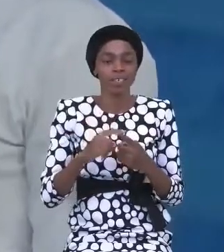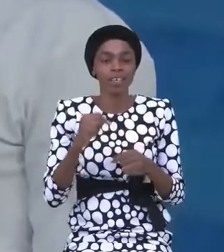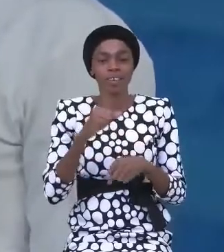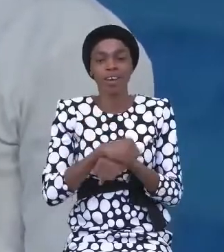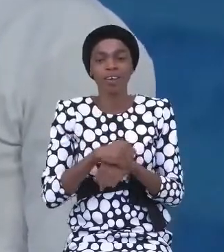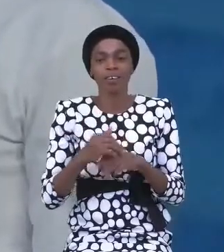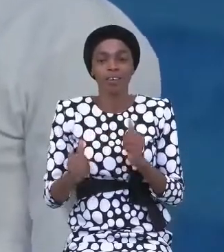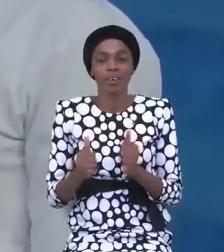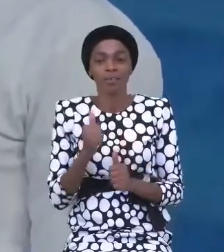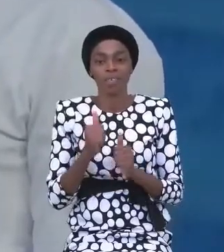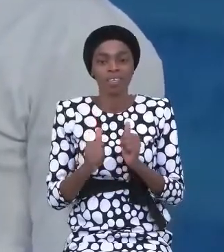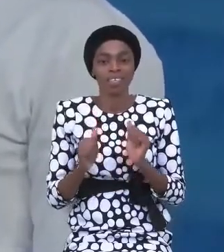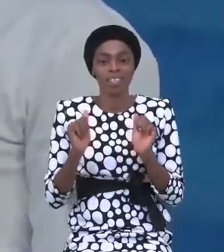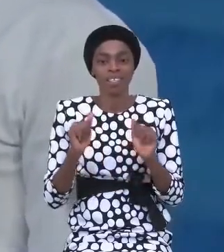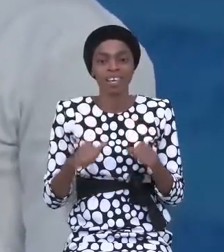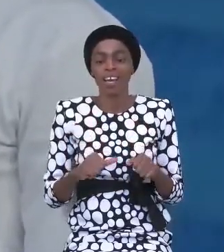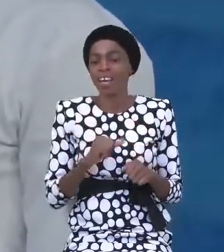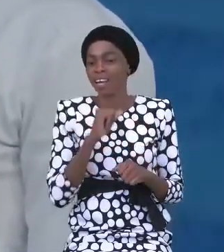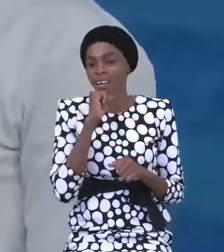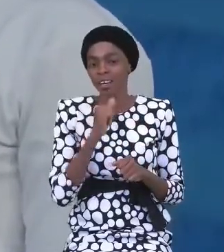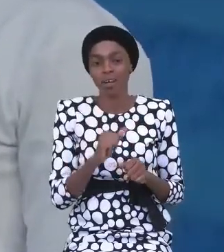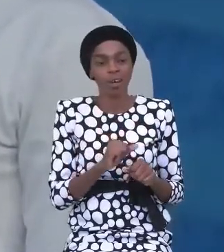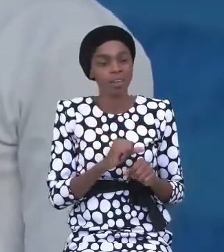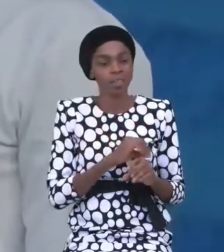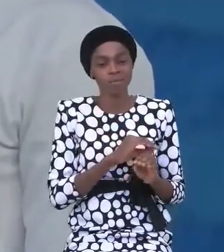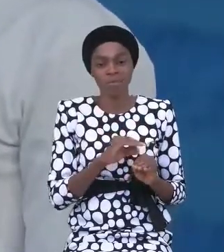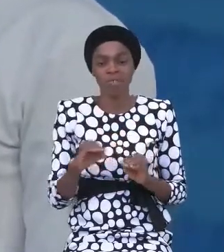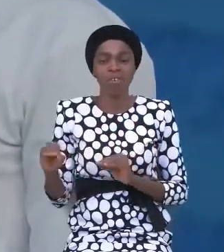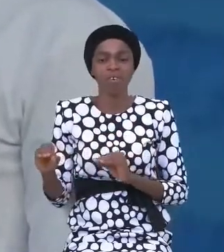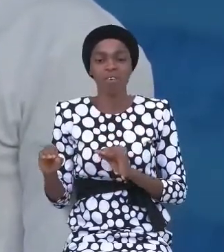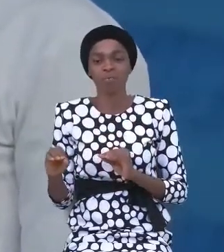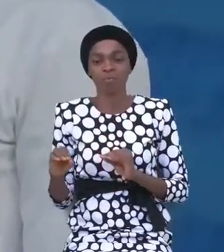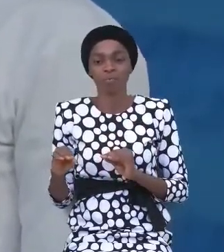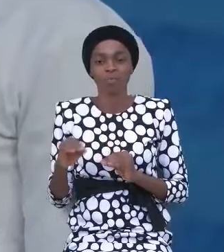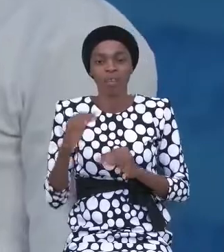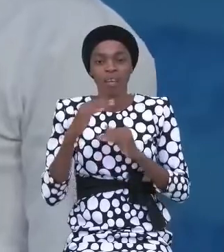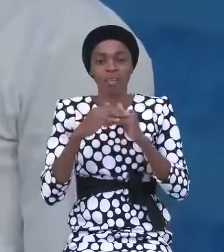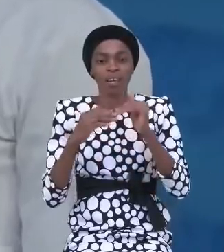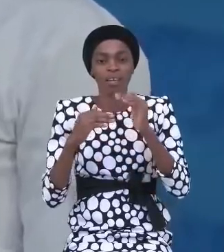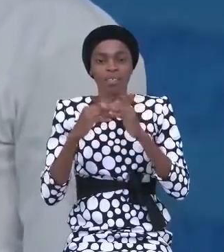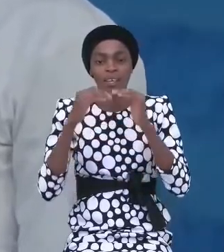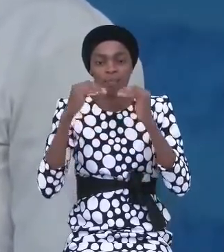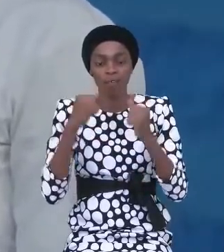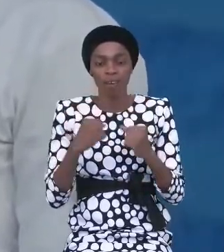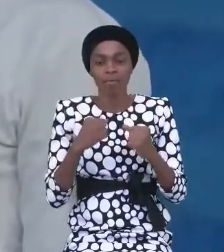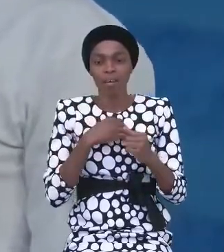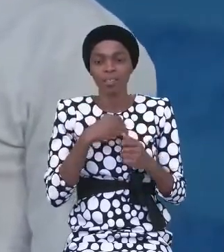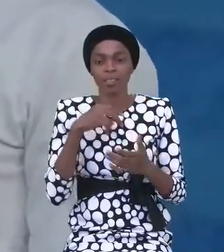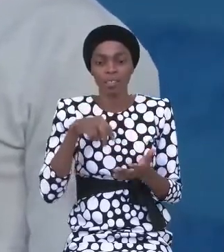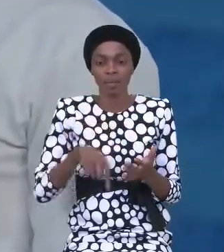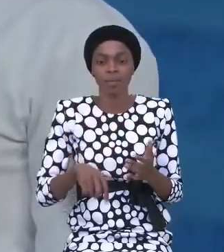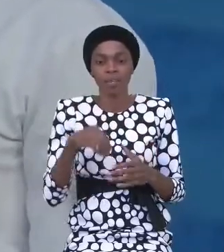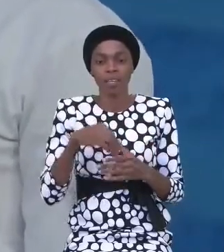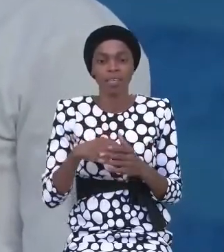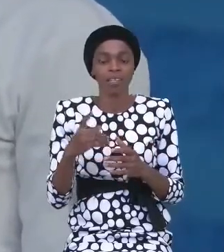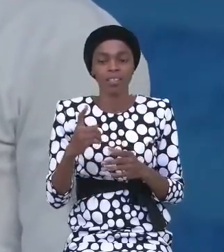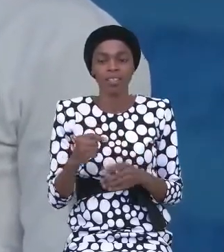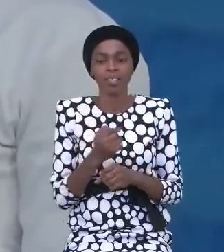the rock, which cannot move. Grounded